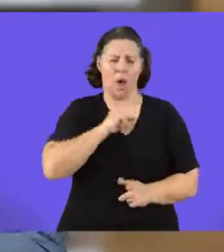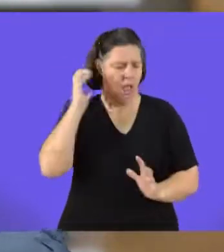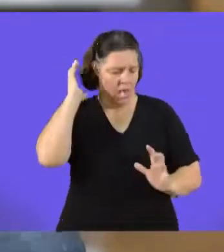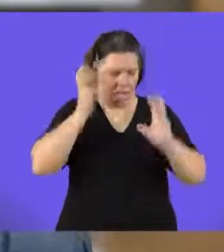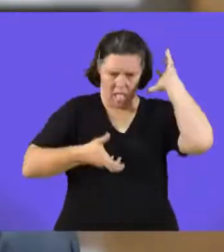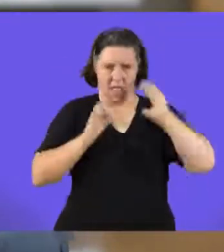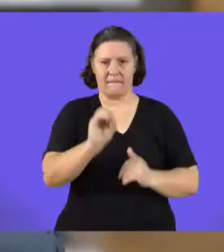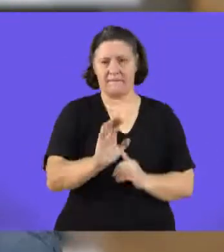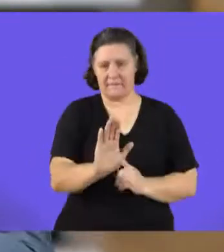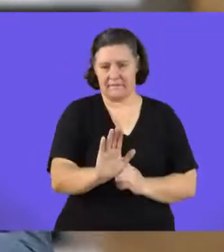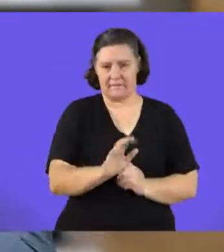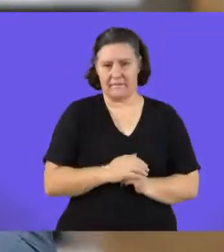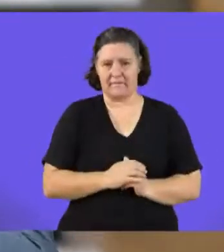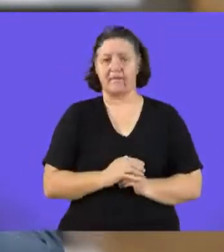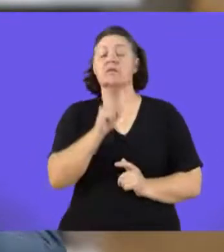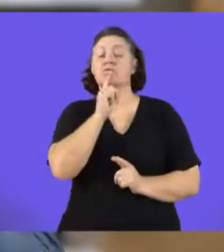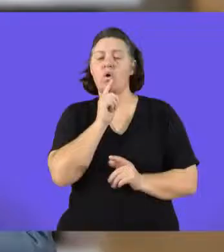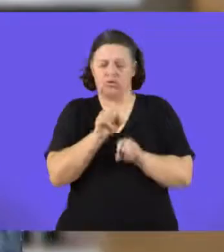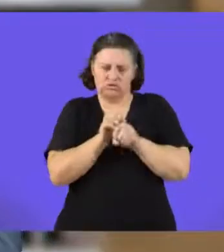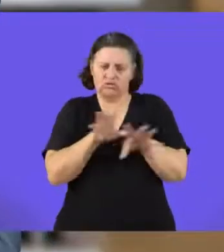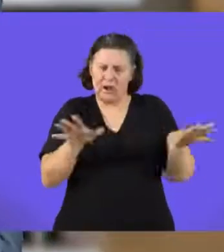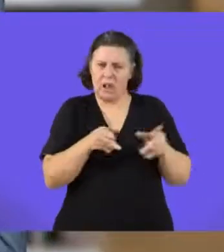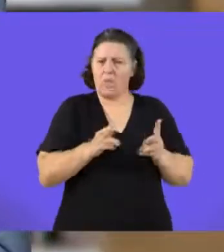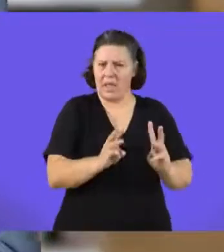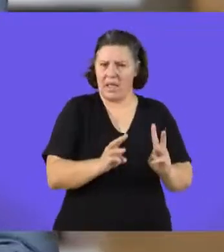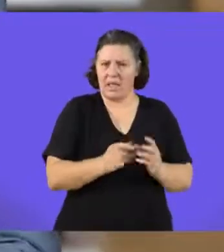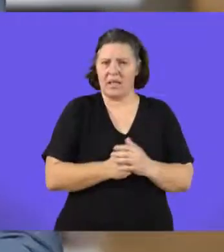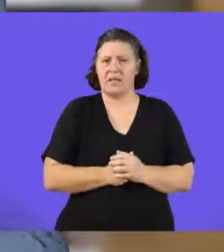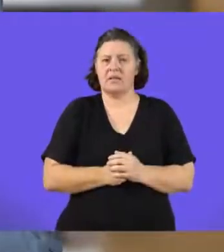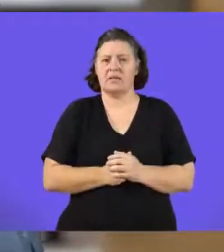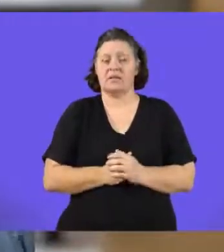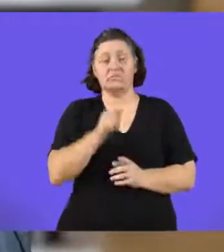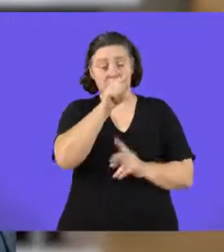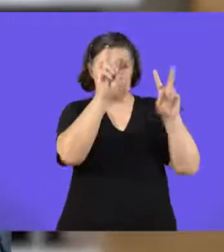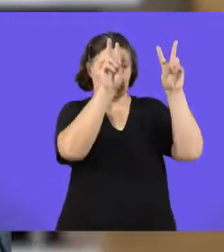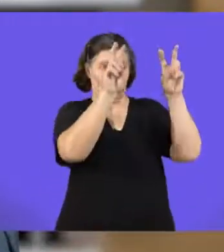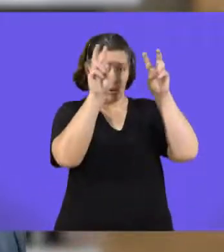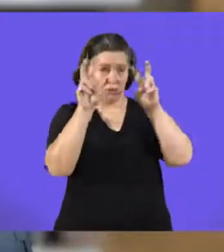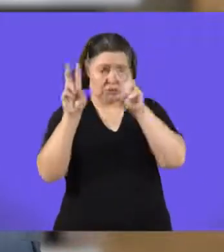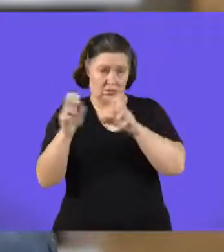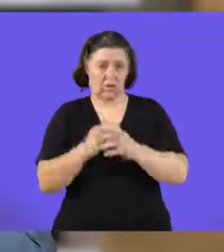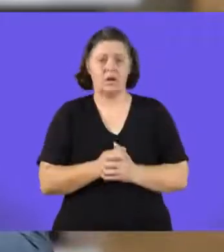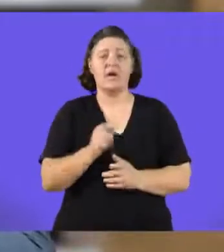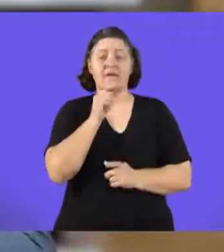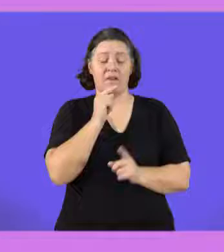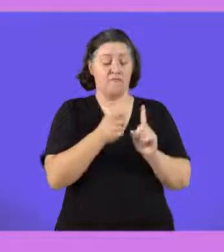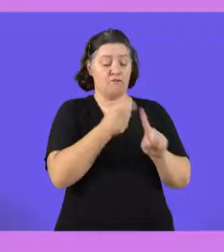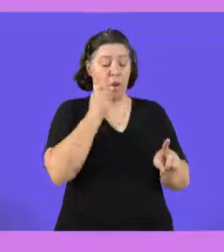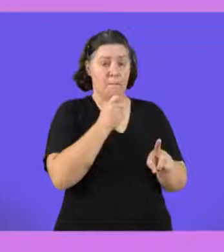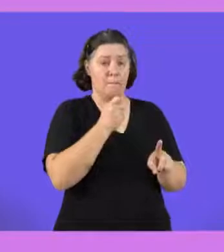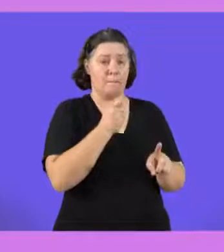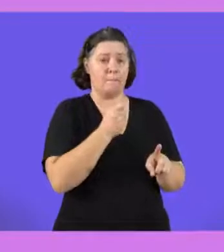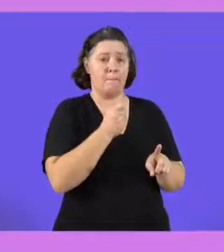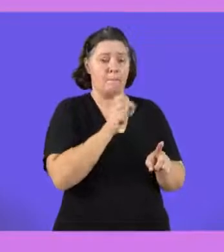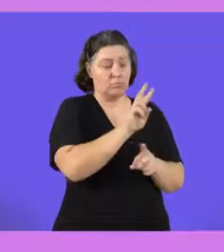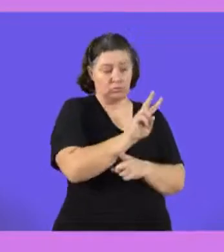hate because they get confused. All right, so the general method when we deal with this topic is that